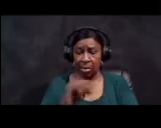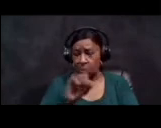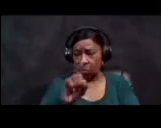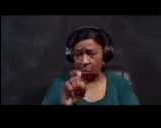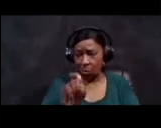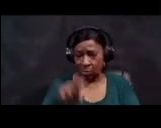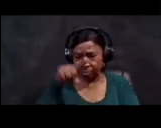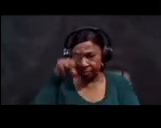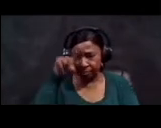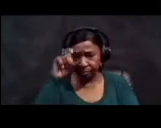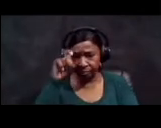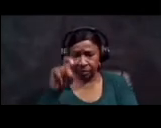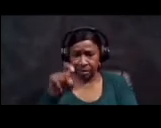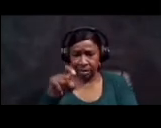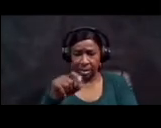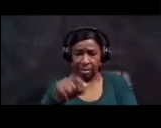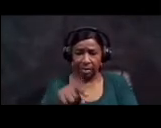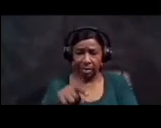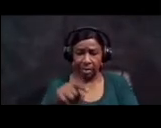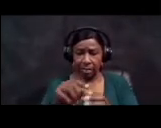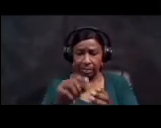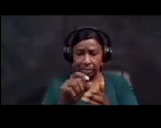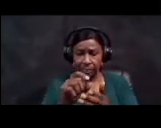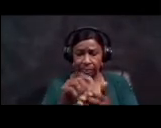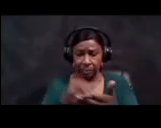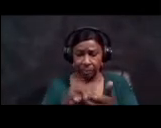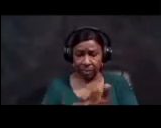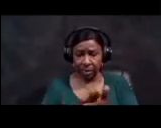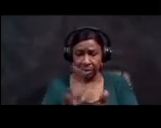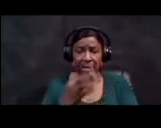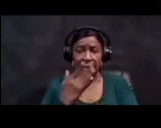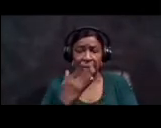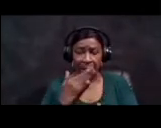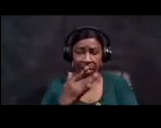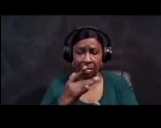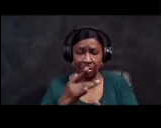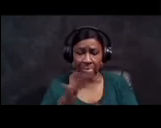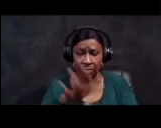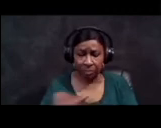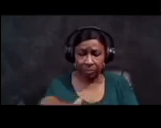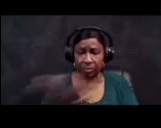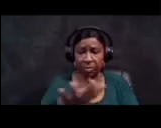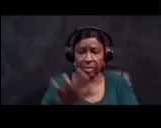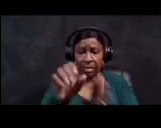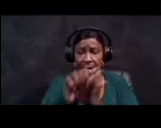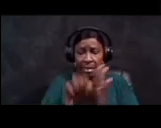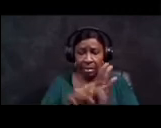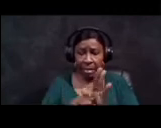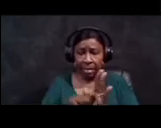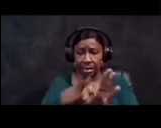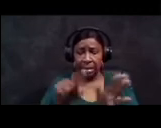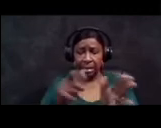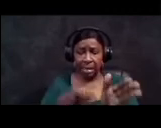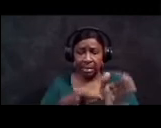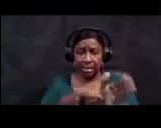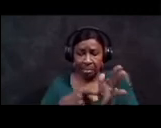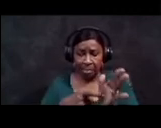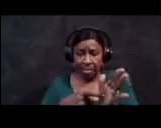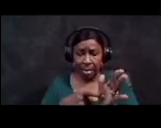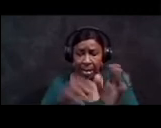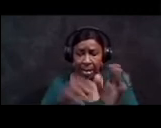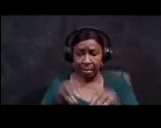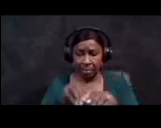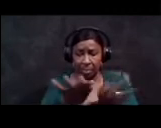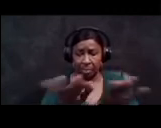the sort of blob of the sort of color spreading out across space, right? Demand spreads into the Gulf